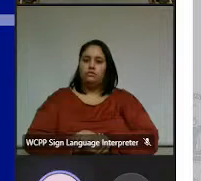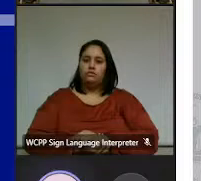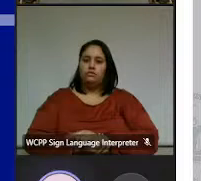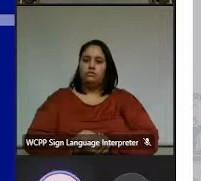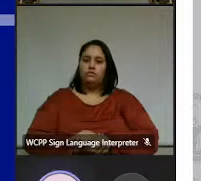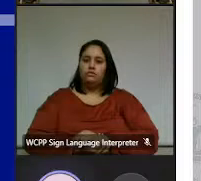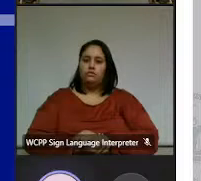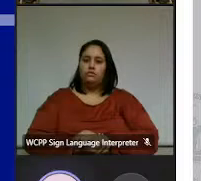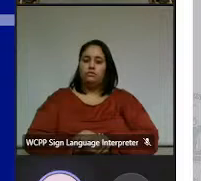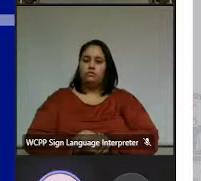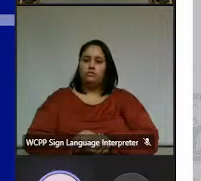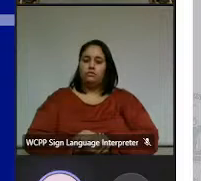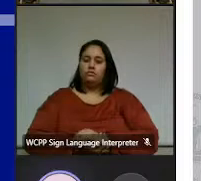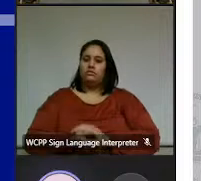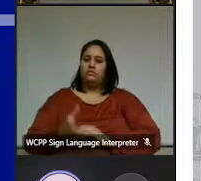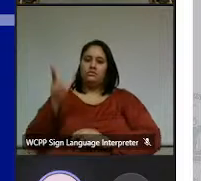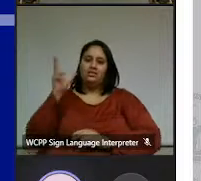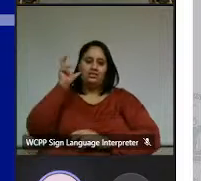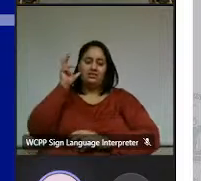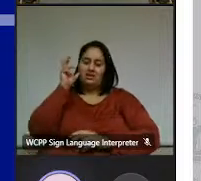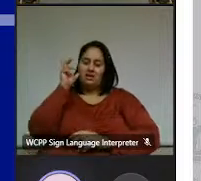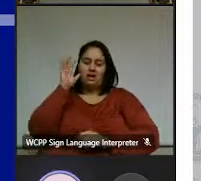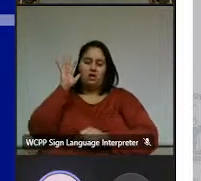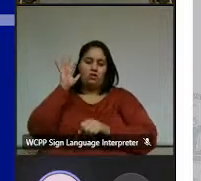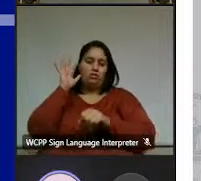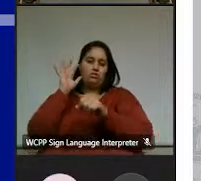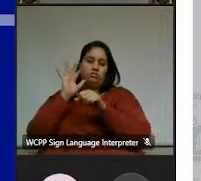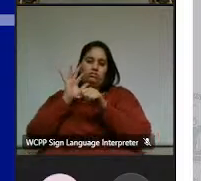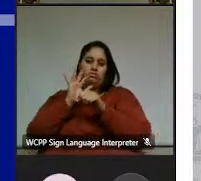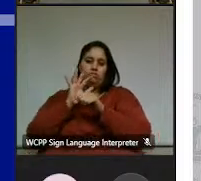There's an echo. Let's